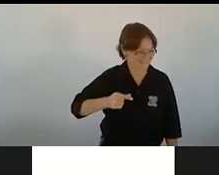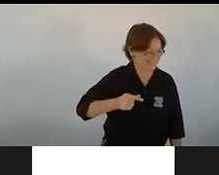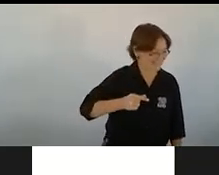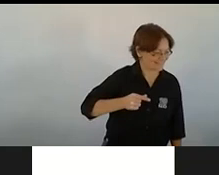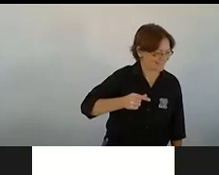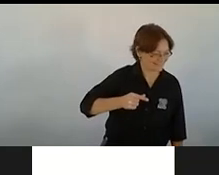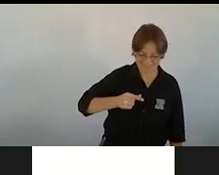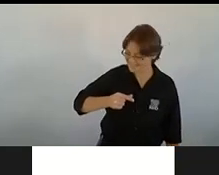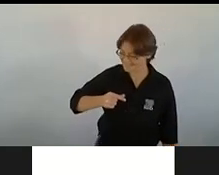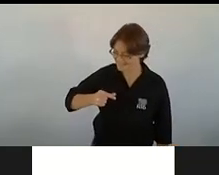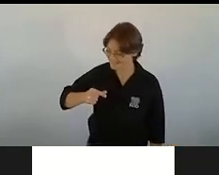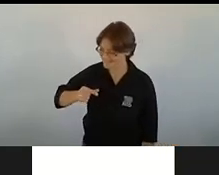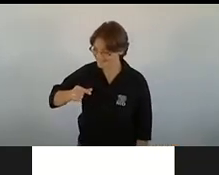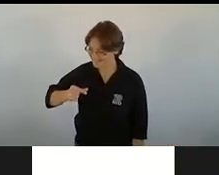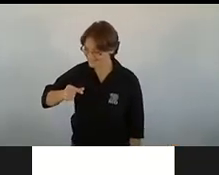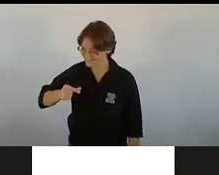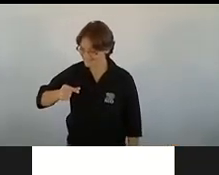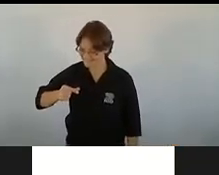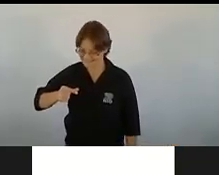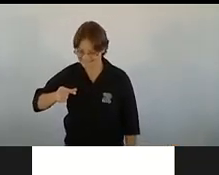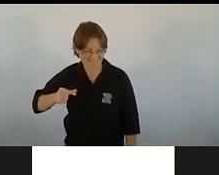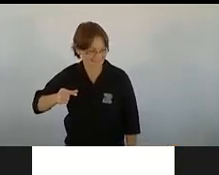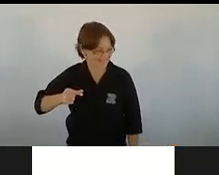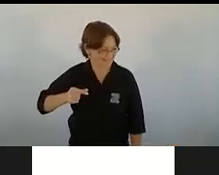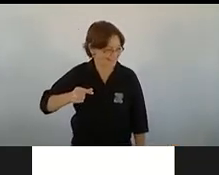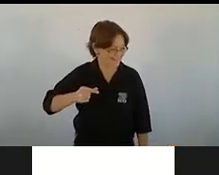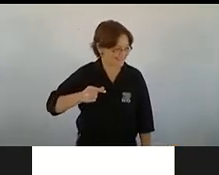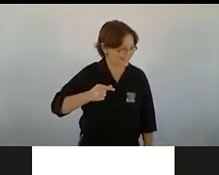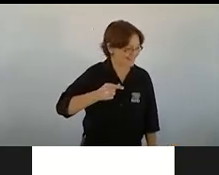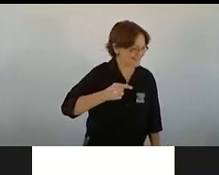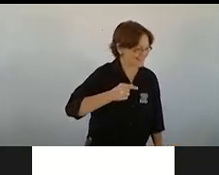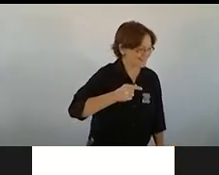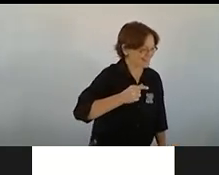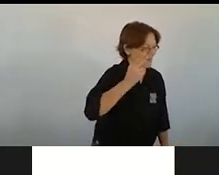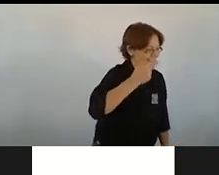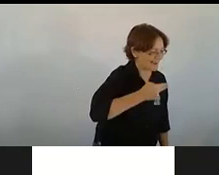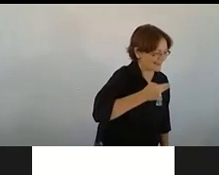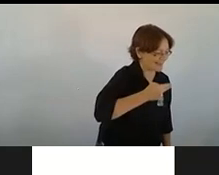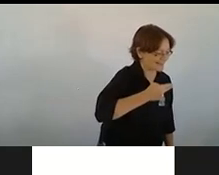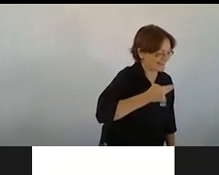that the index finger is sticking out. So that's how you identify the G.